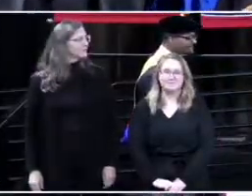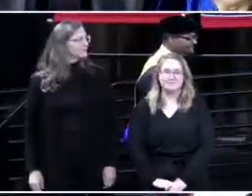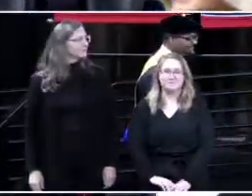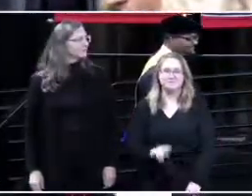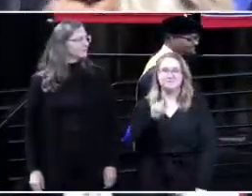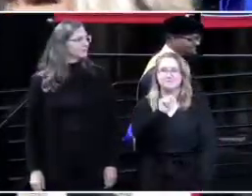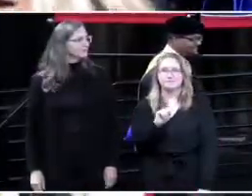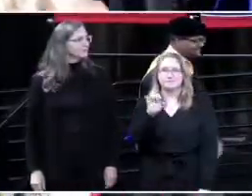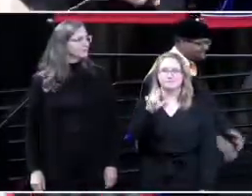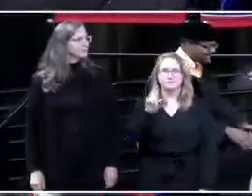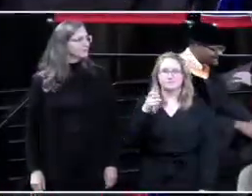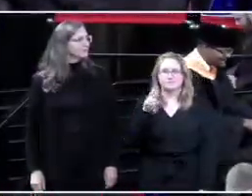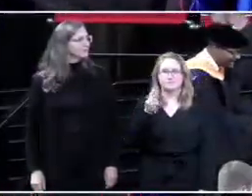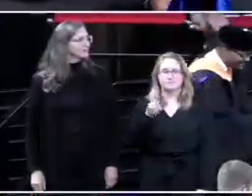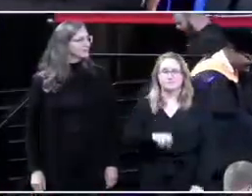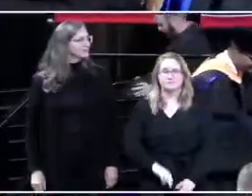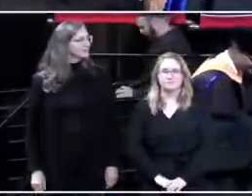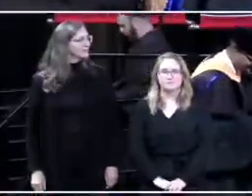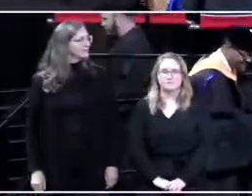Taylor Elder.